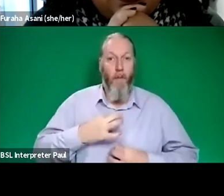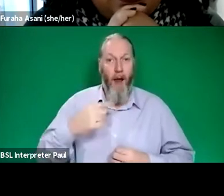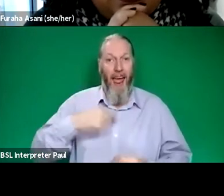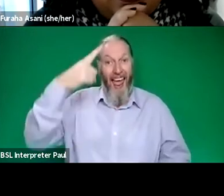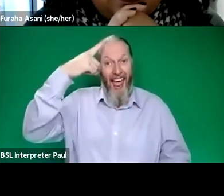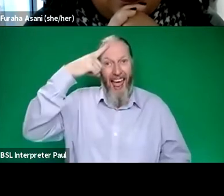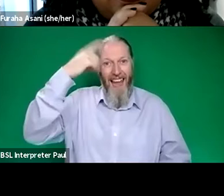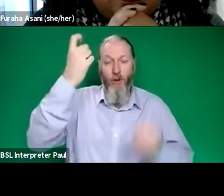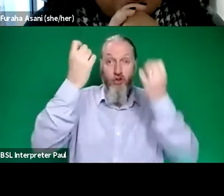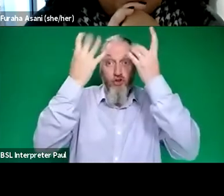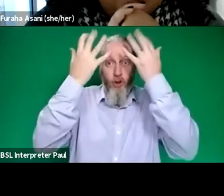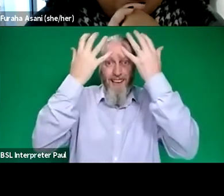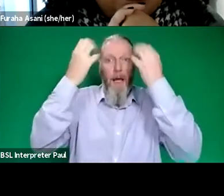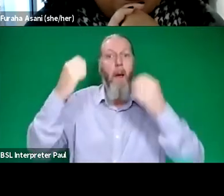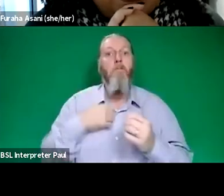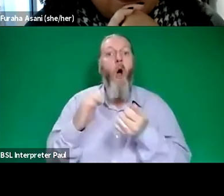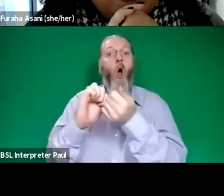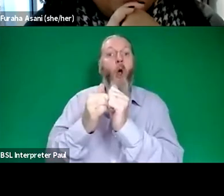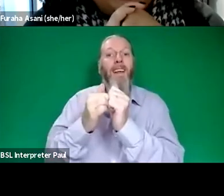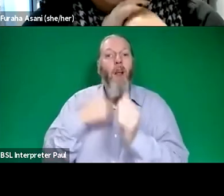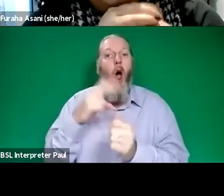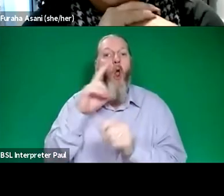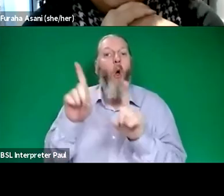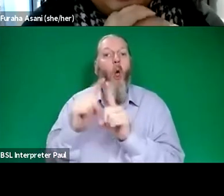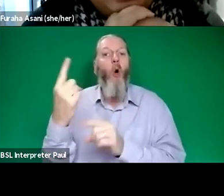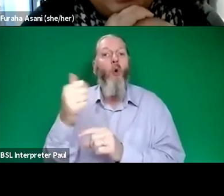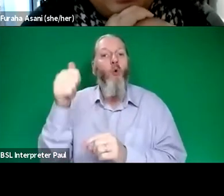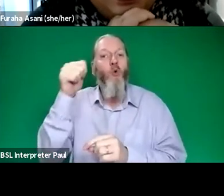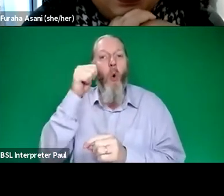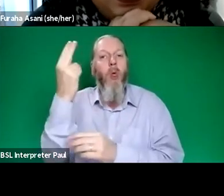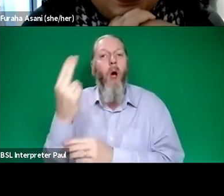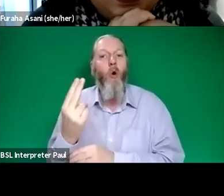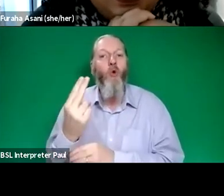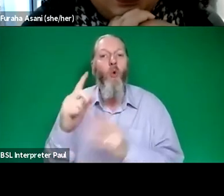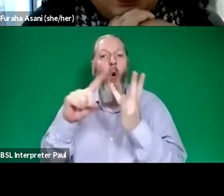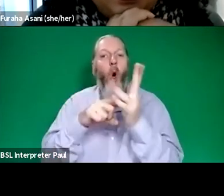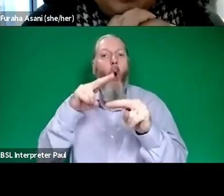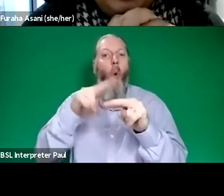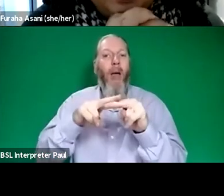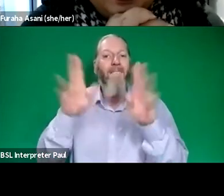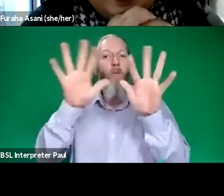version of Olaf the Snowman, if that's helpful. So just the eyebrows, essentially.